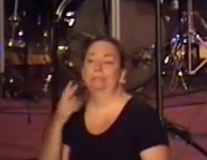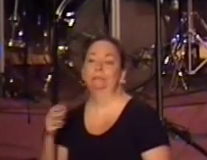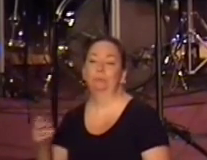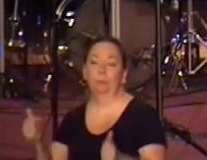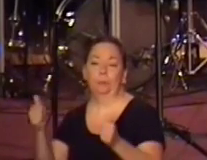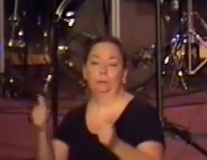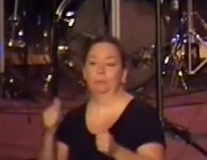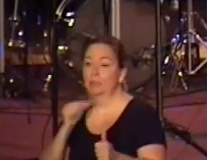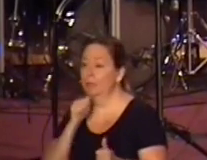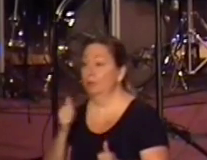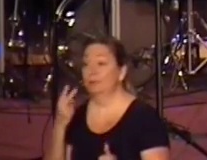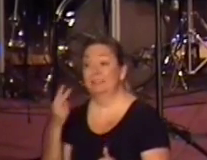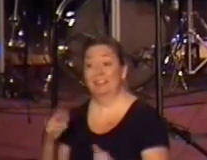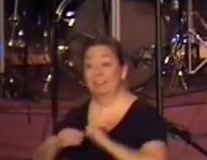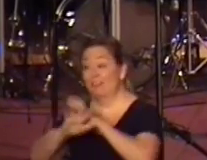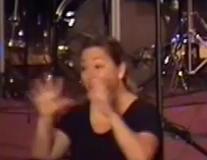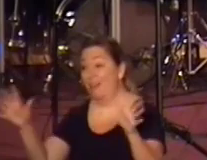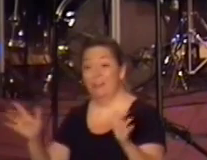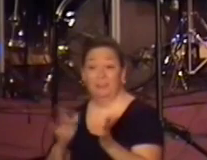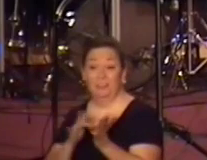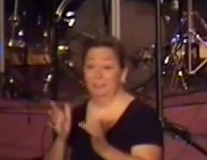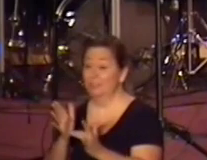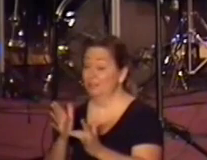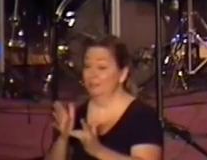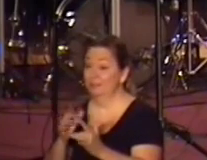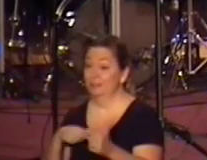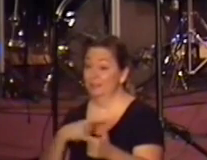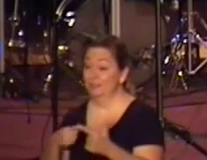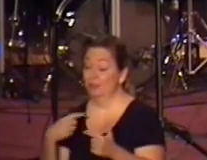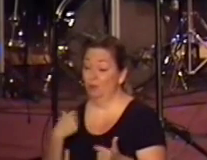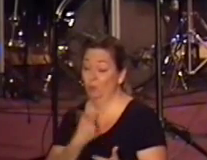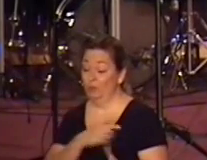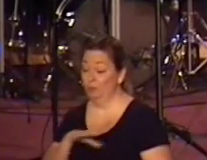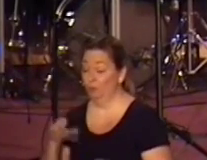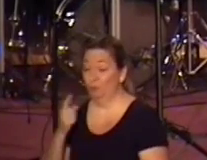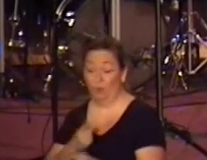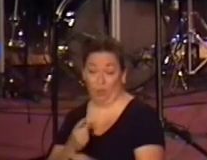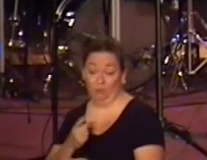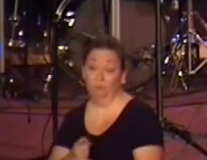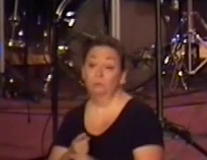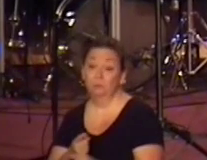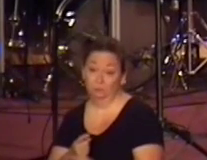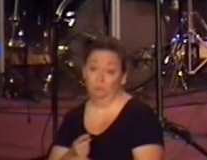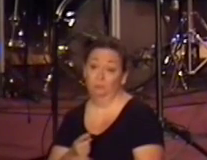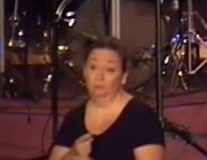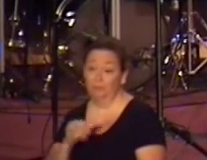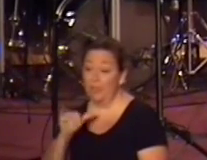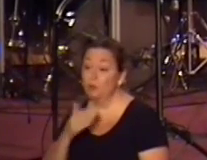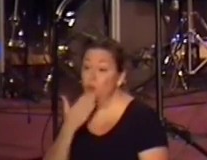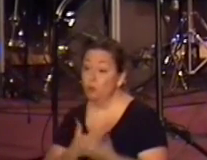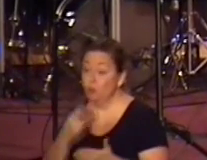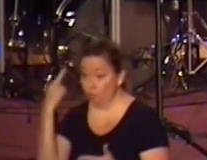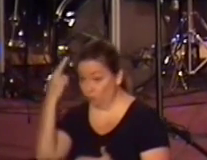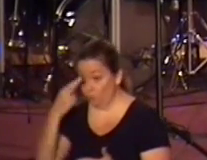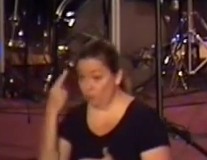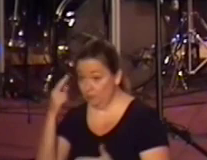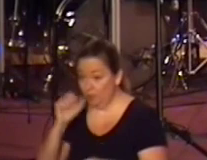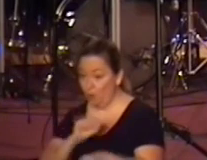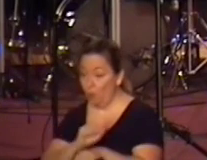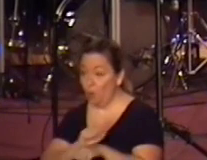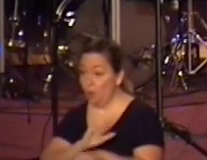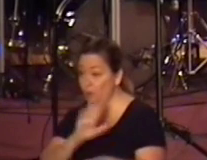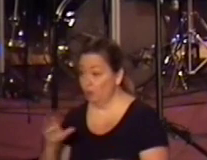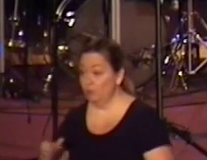They will not see the light of Jesus until we act right. That's another good reason, or the final good reason, to work out